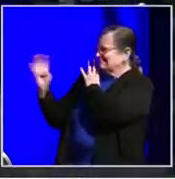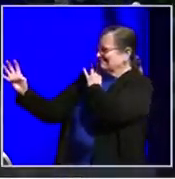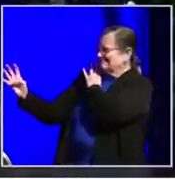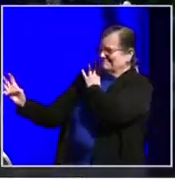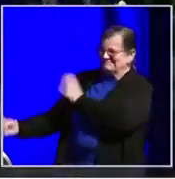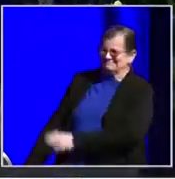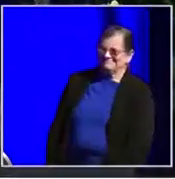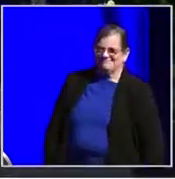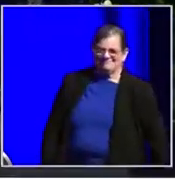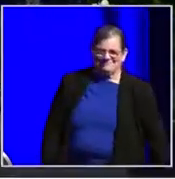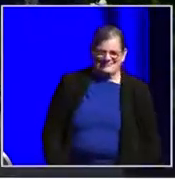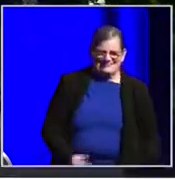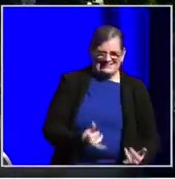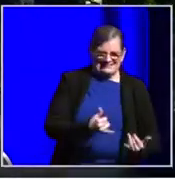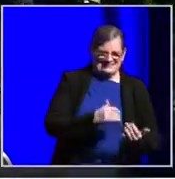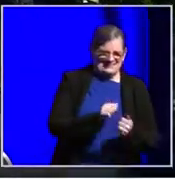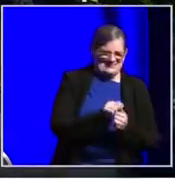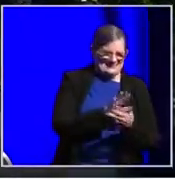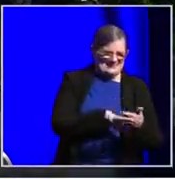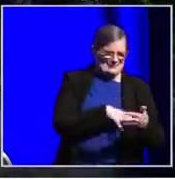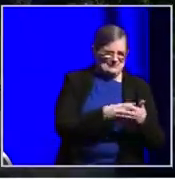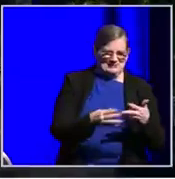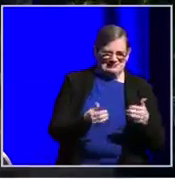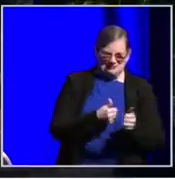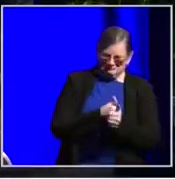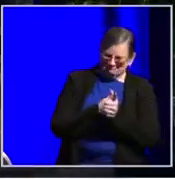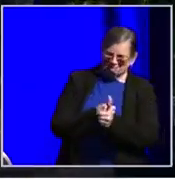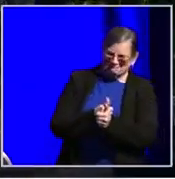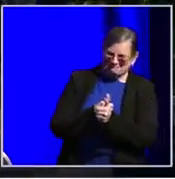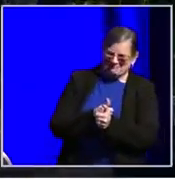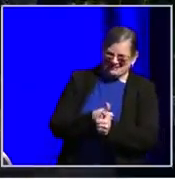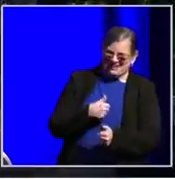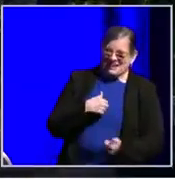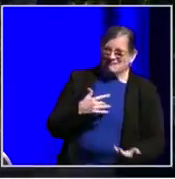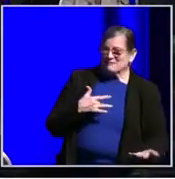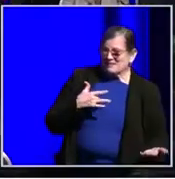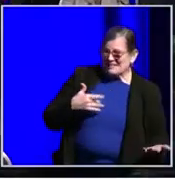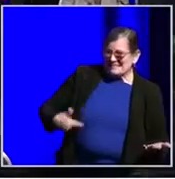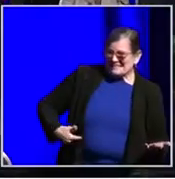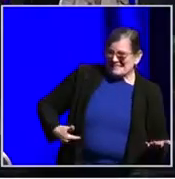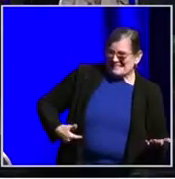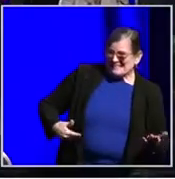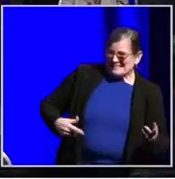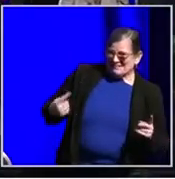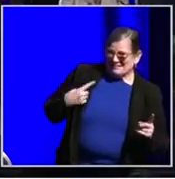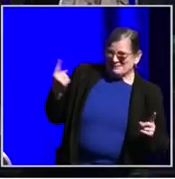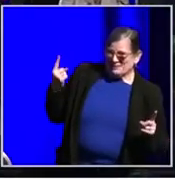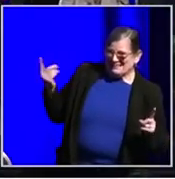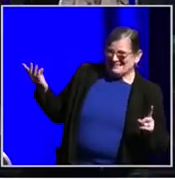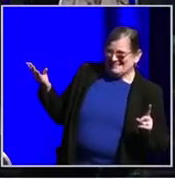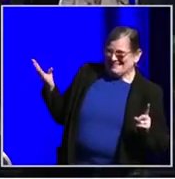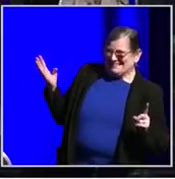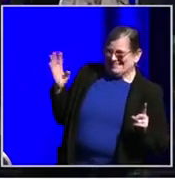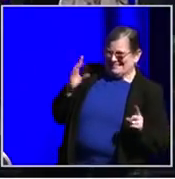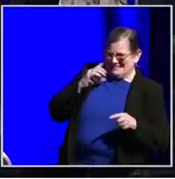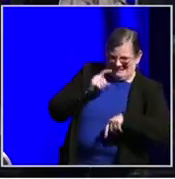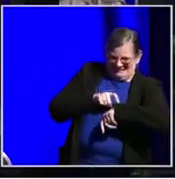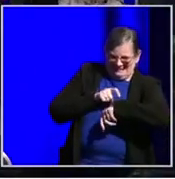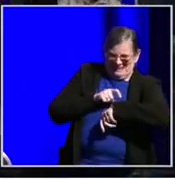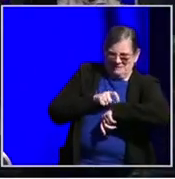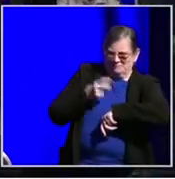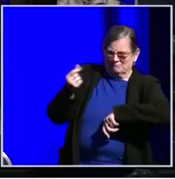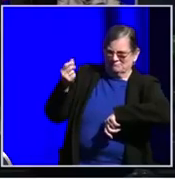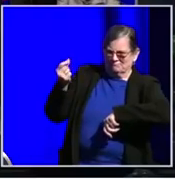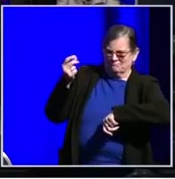if you feel Coach O and me walking up behind you, there's a time code right here. See the time codes? General